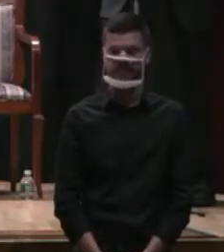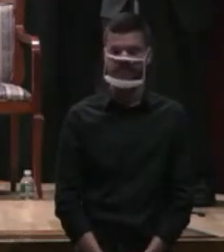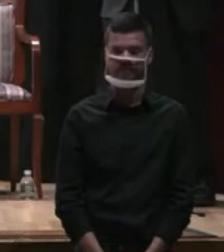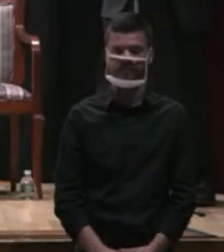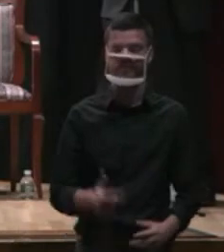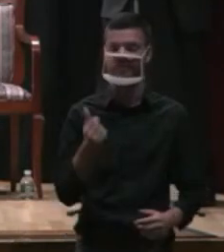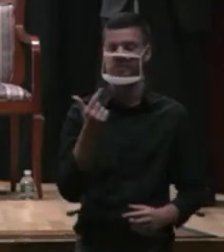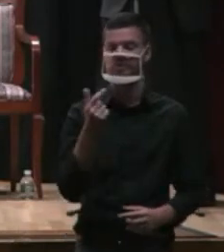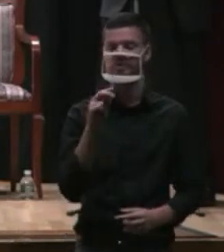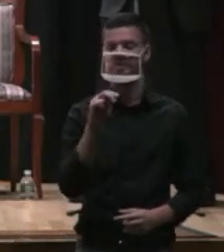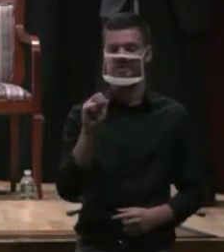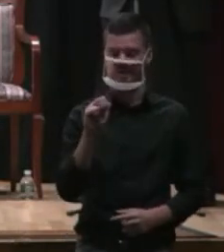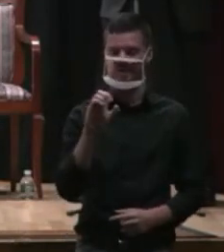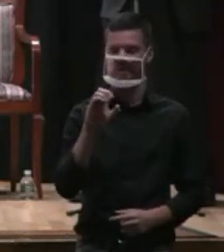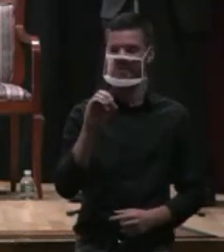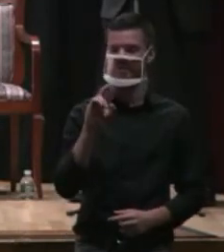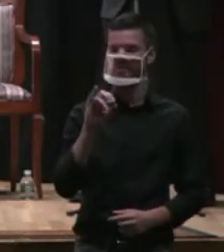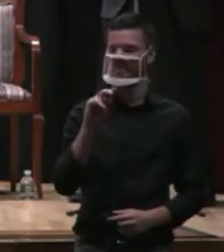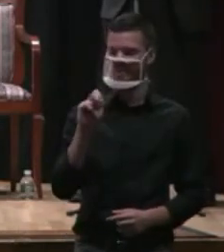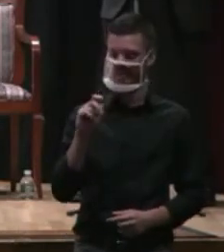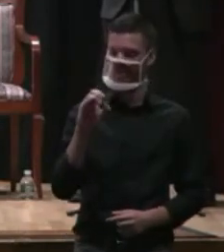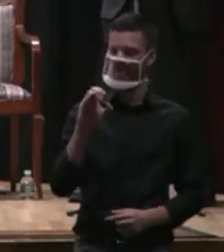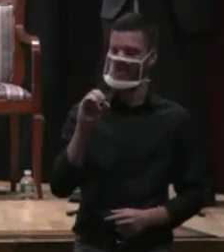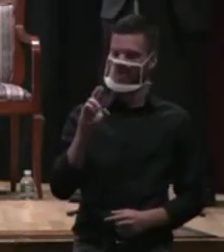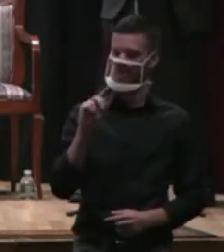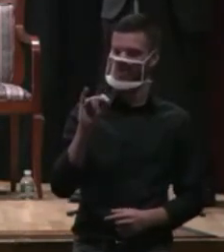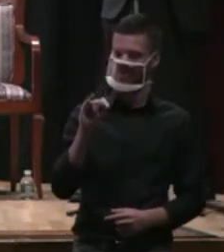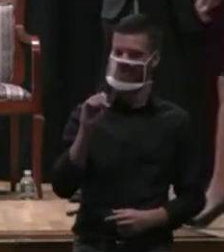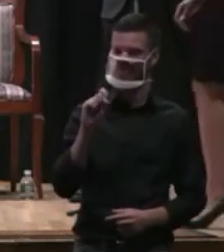Gona Karimi Kurdistani.